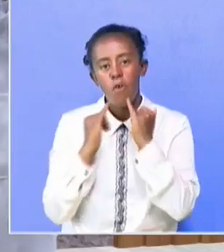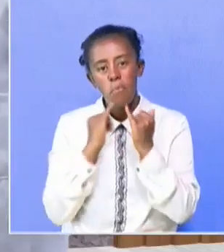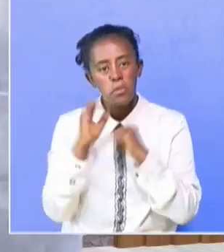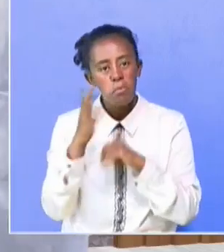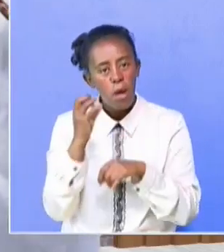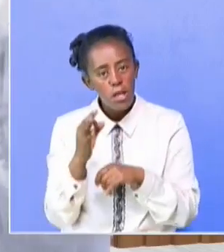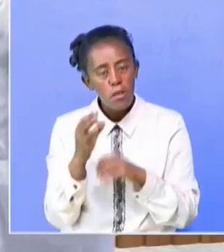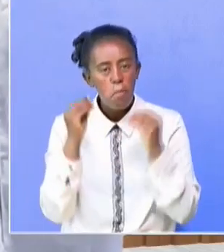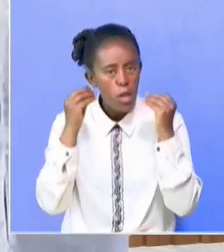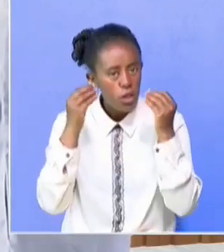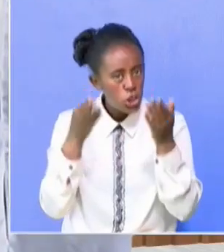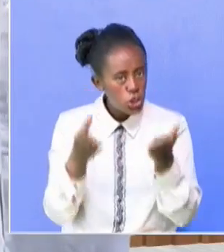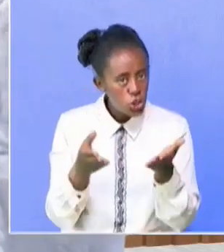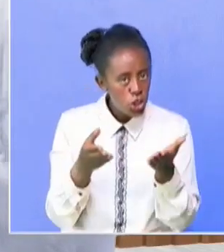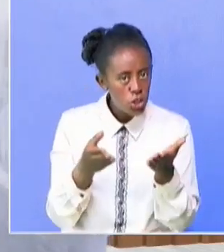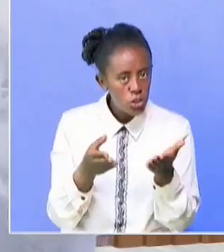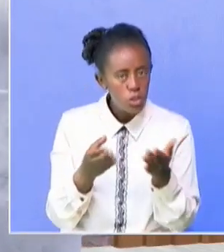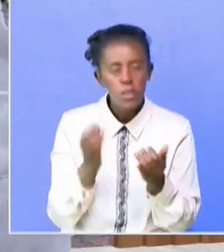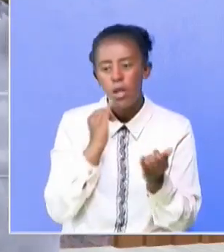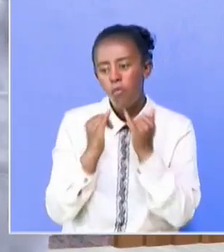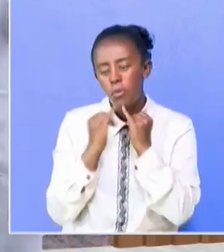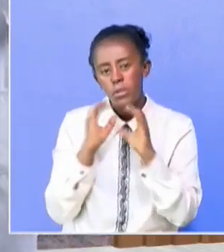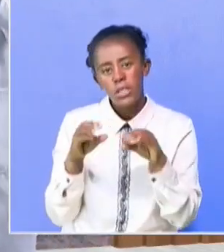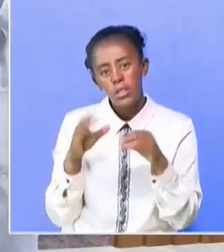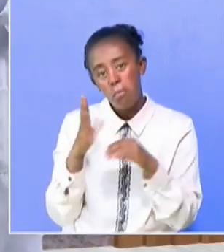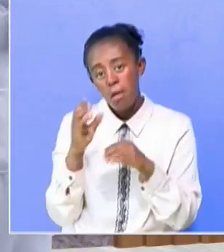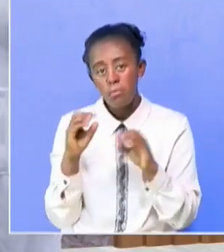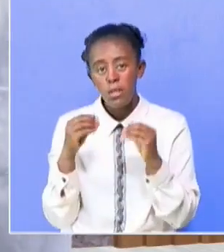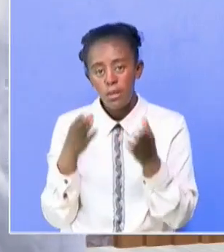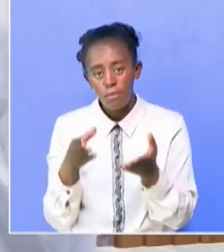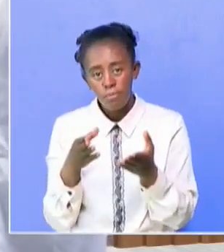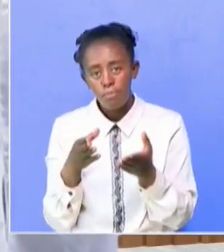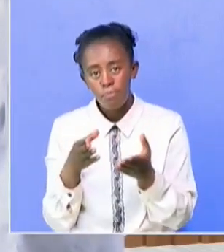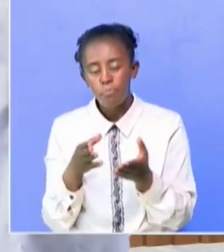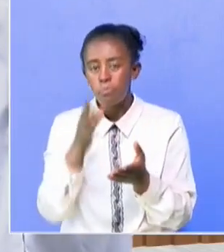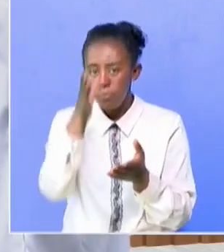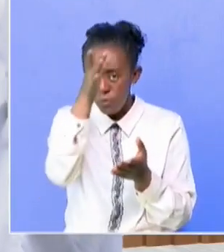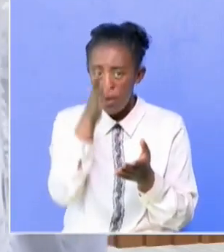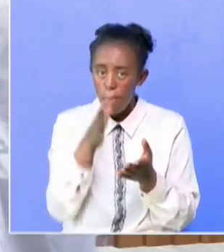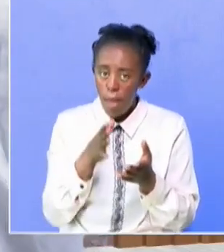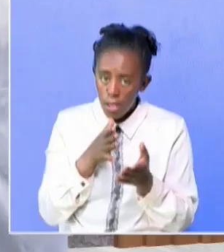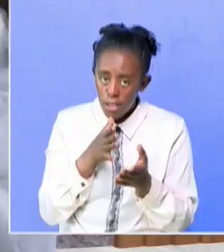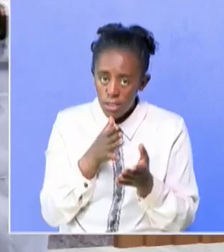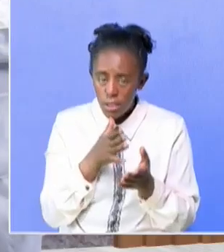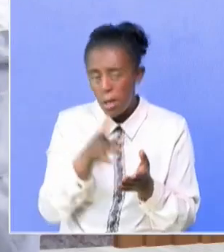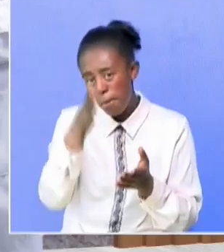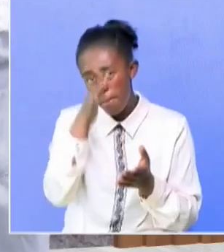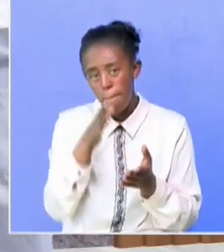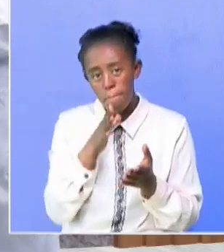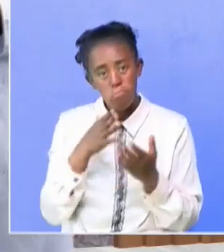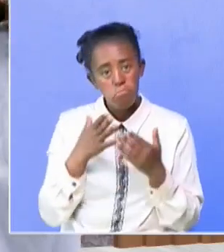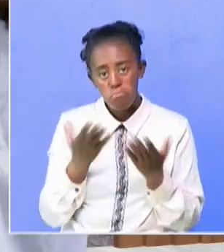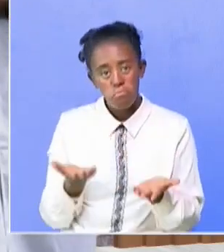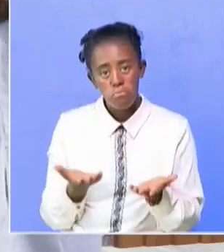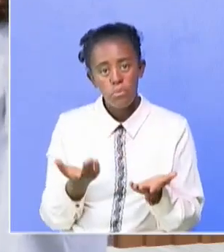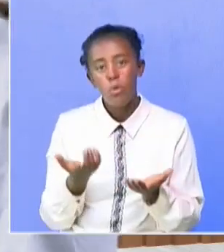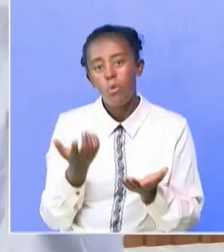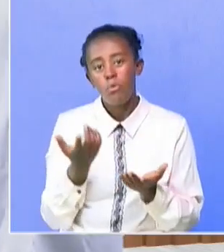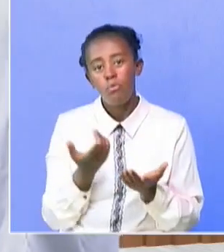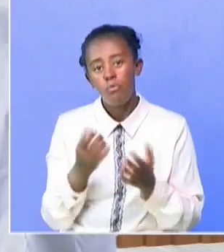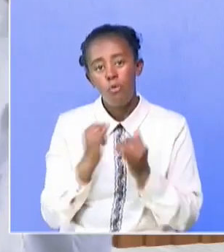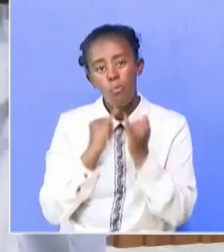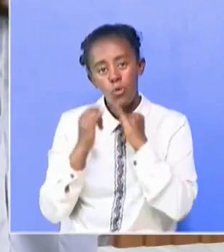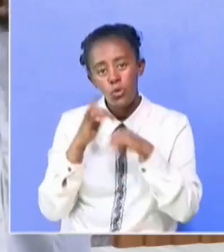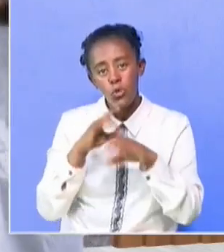be given by the teacher. The information might be given by the parents, your mom and the dad, and the information may be